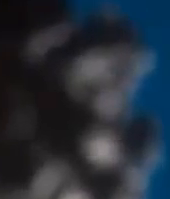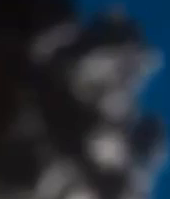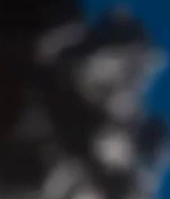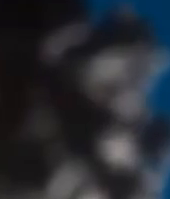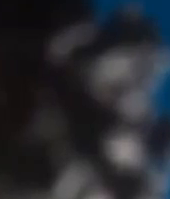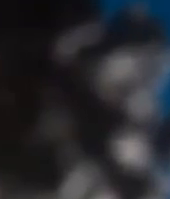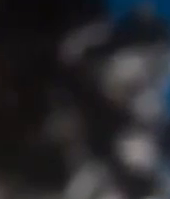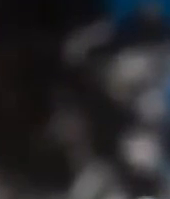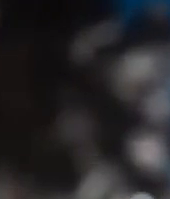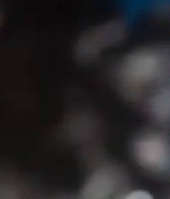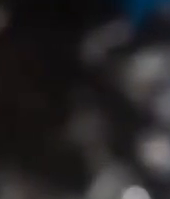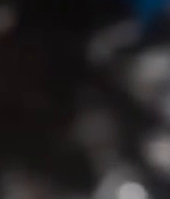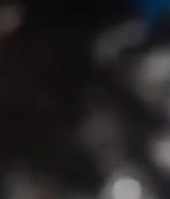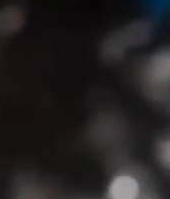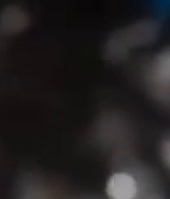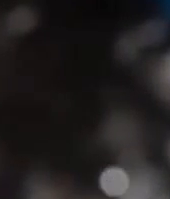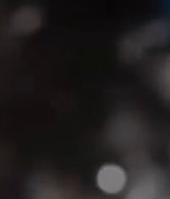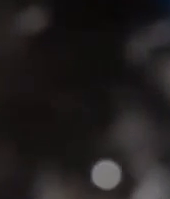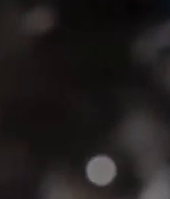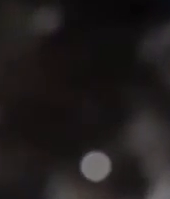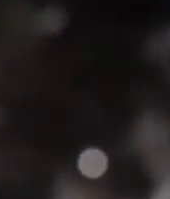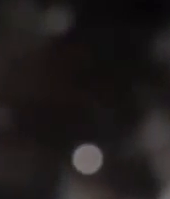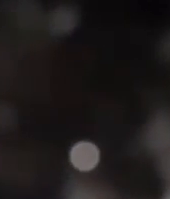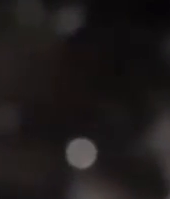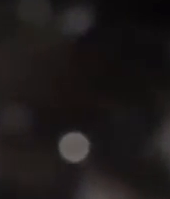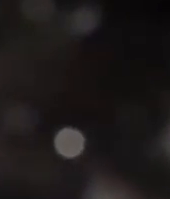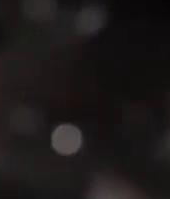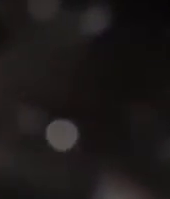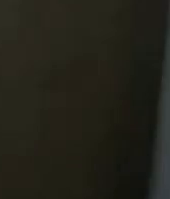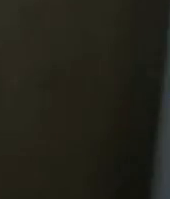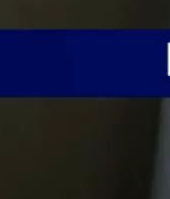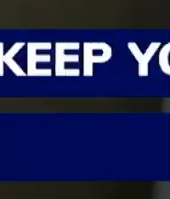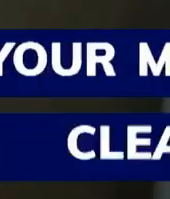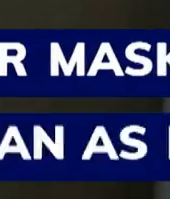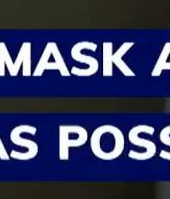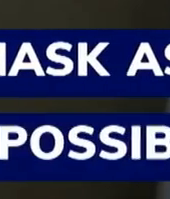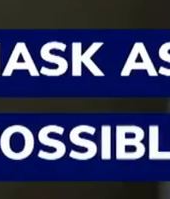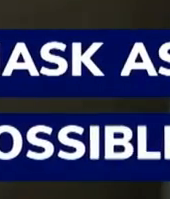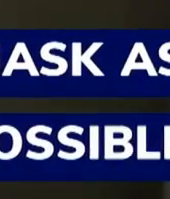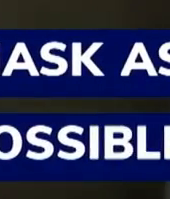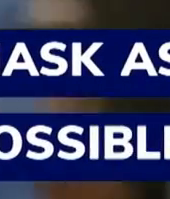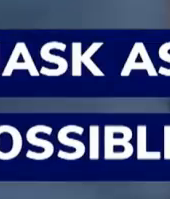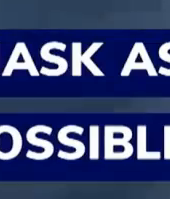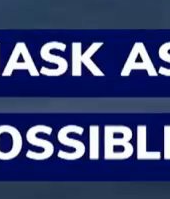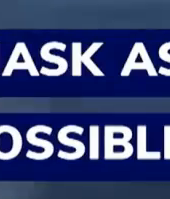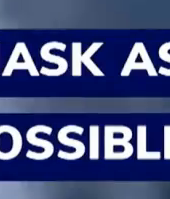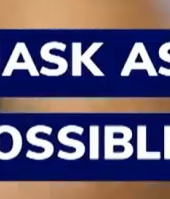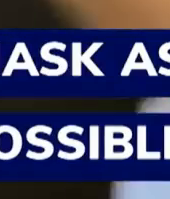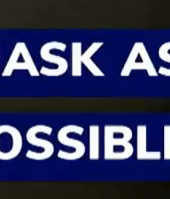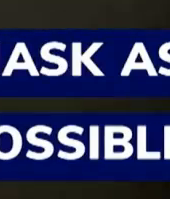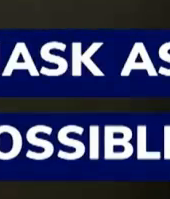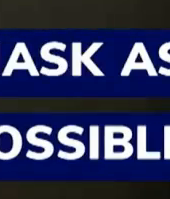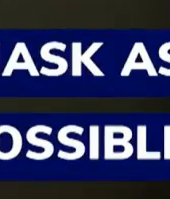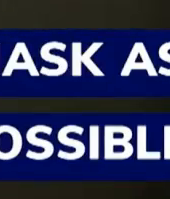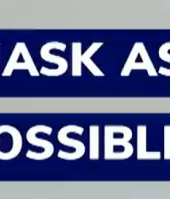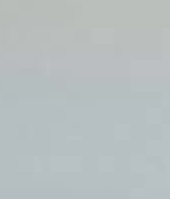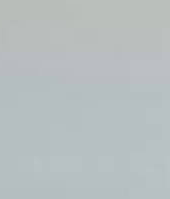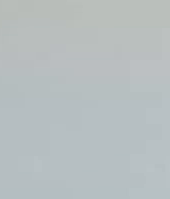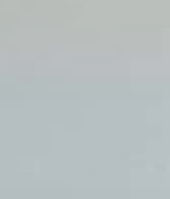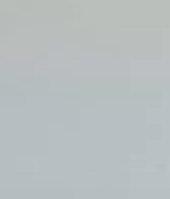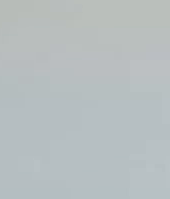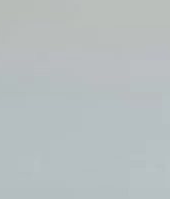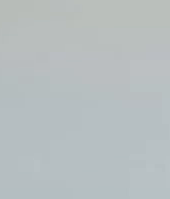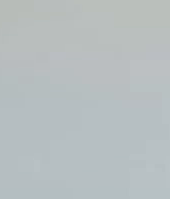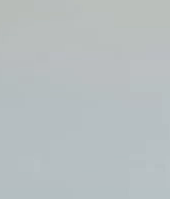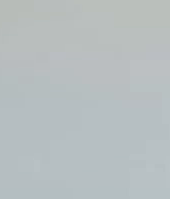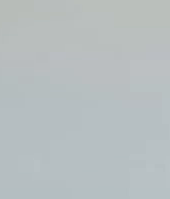can survive on certain surfaces for a long while, so before you put your mask on, please do not contaminate it by placing it on an unclean surface. And when